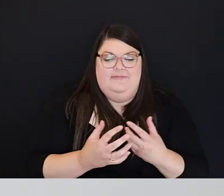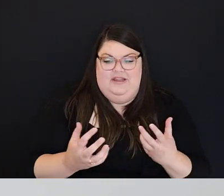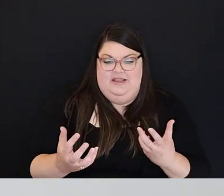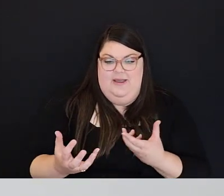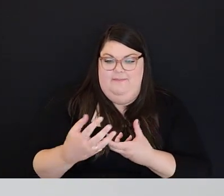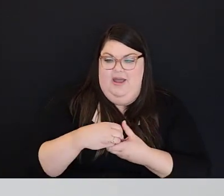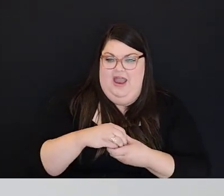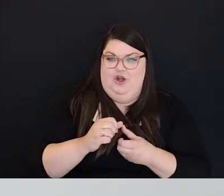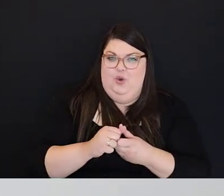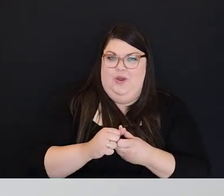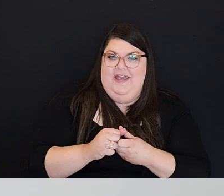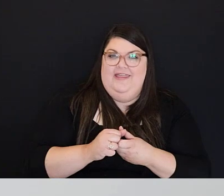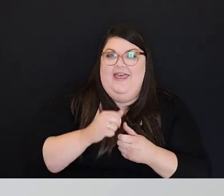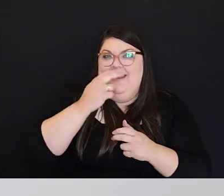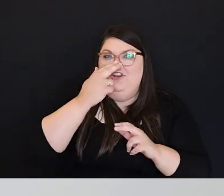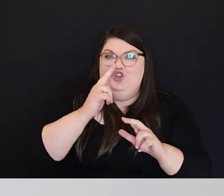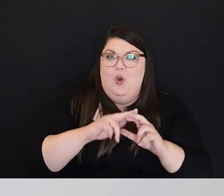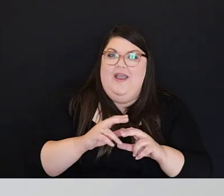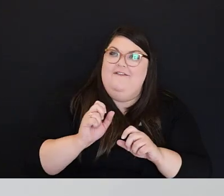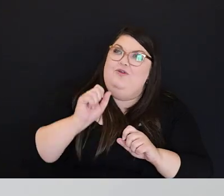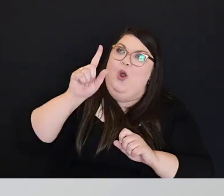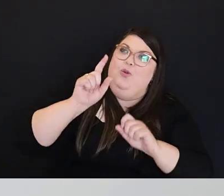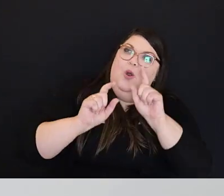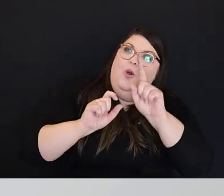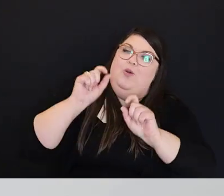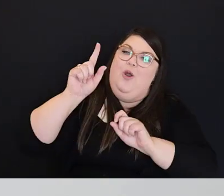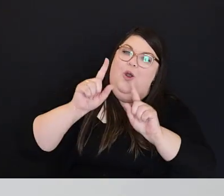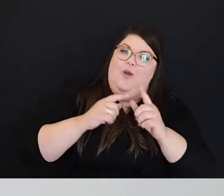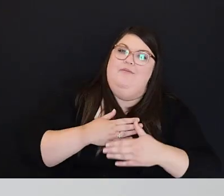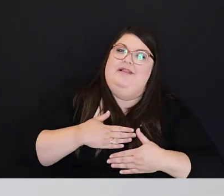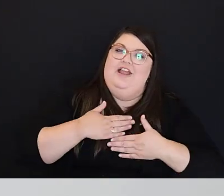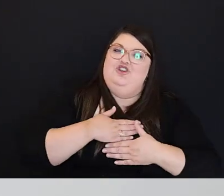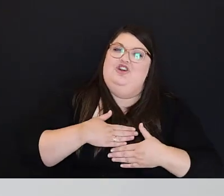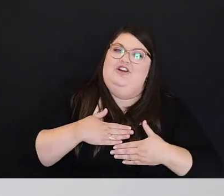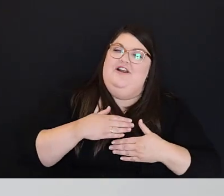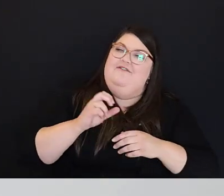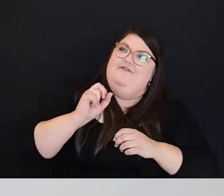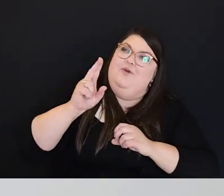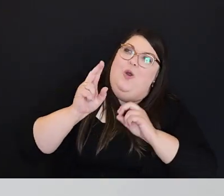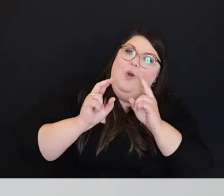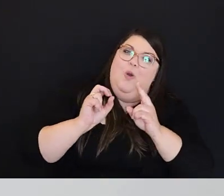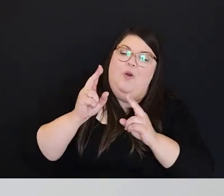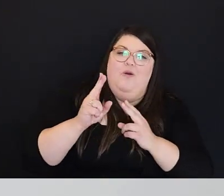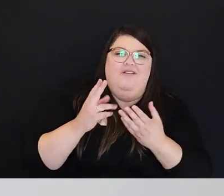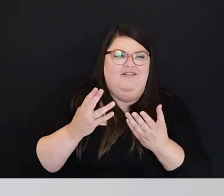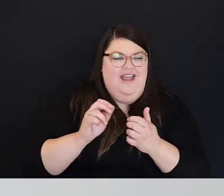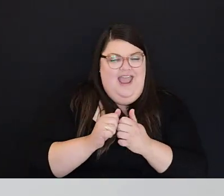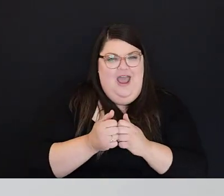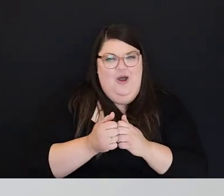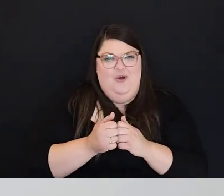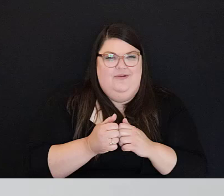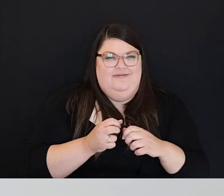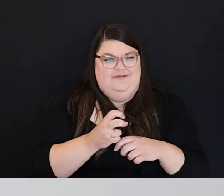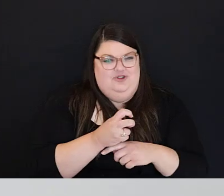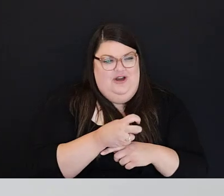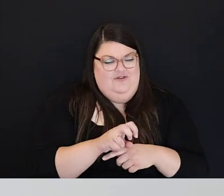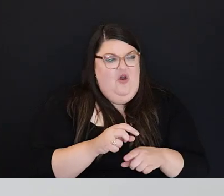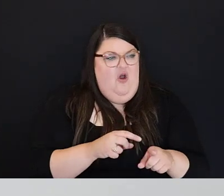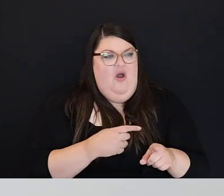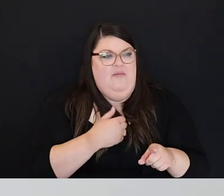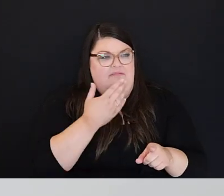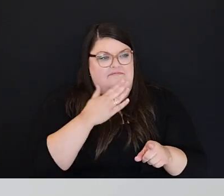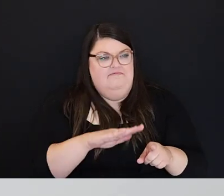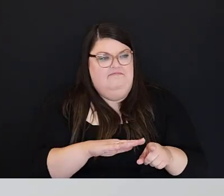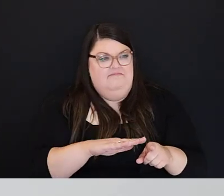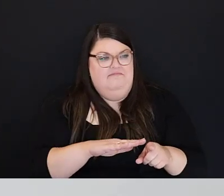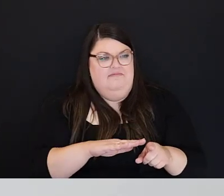combined with that joy of throwing and pleasure of throwing, and how do you transform those? And so going from a rotten child